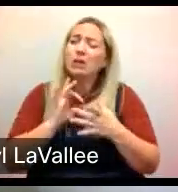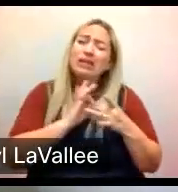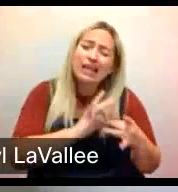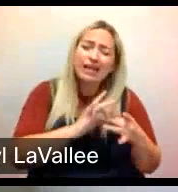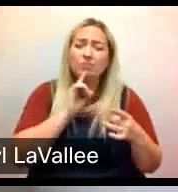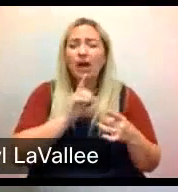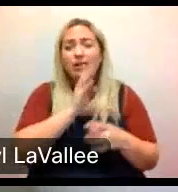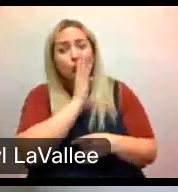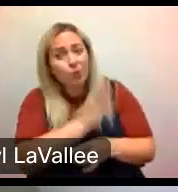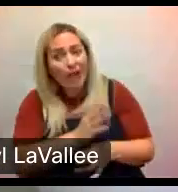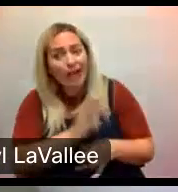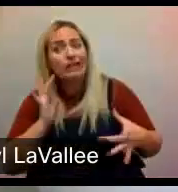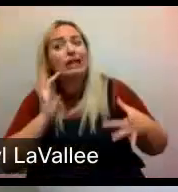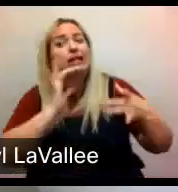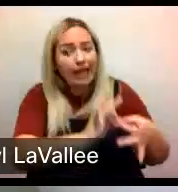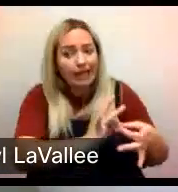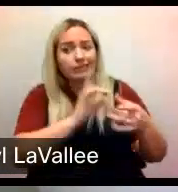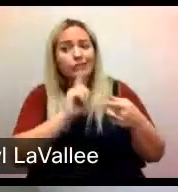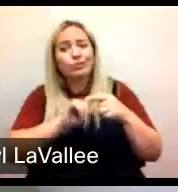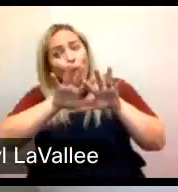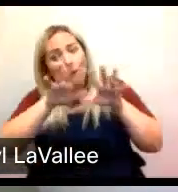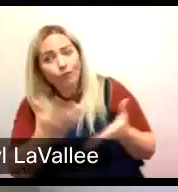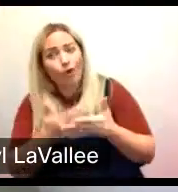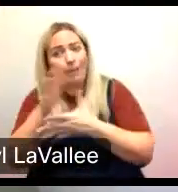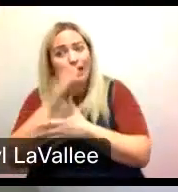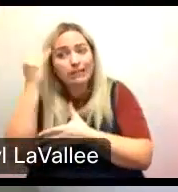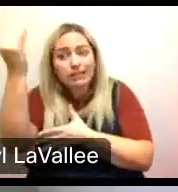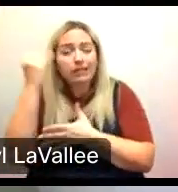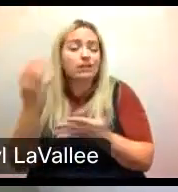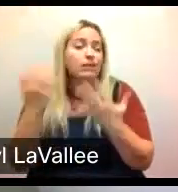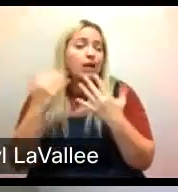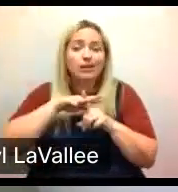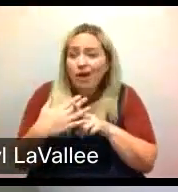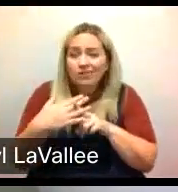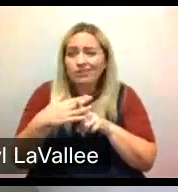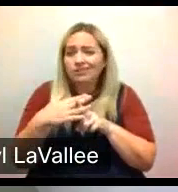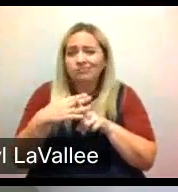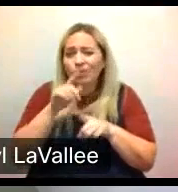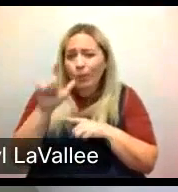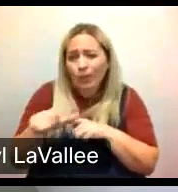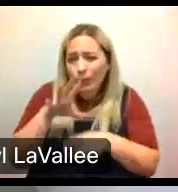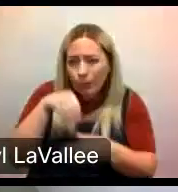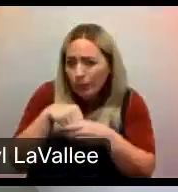not directly connected to the overall main idea. Maybe some context that doesn't need to be included in the